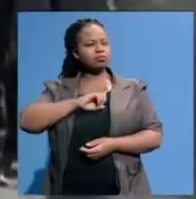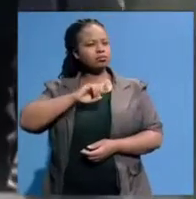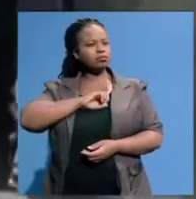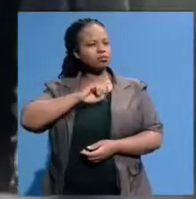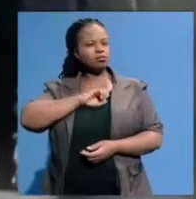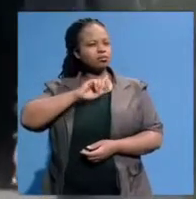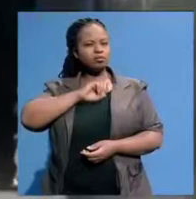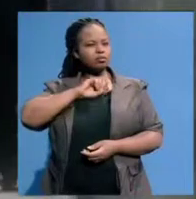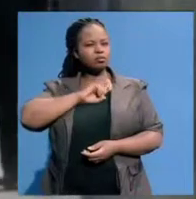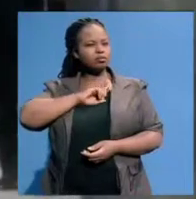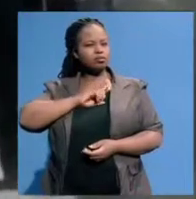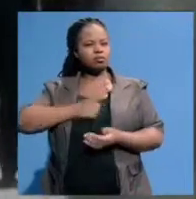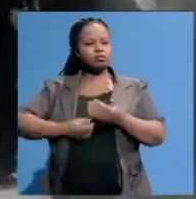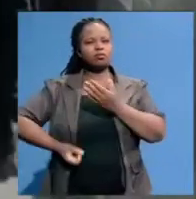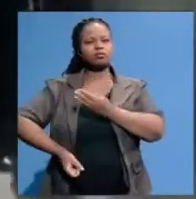sebena